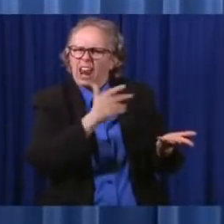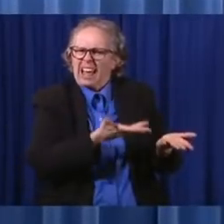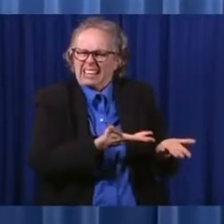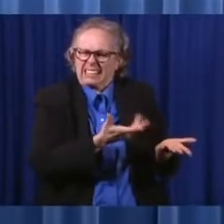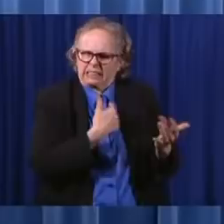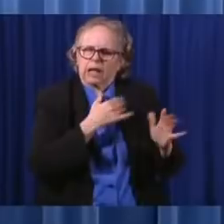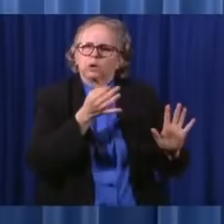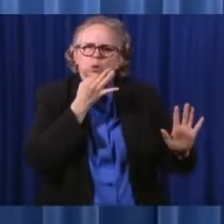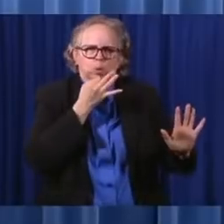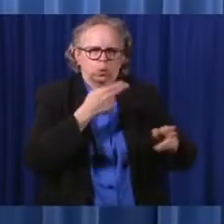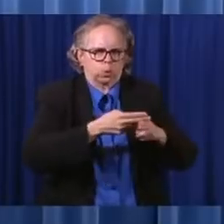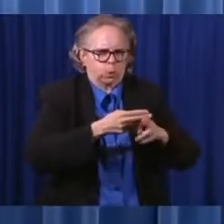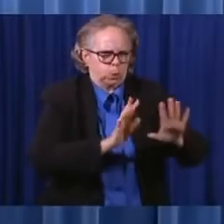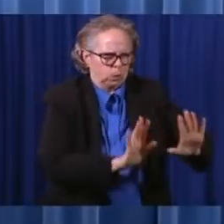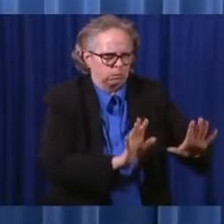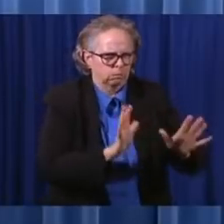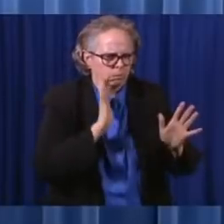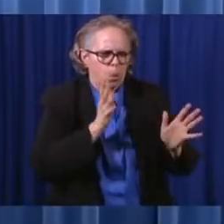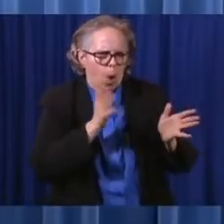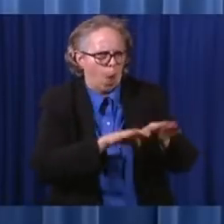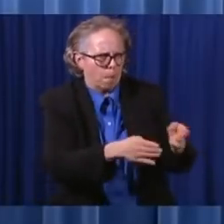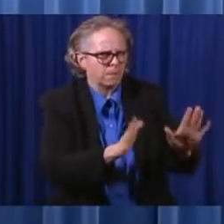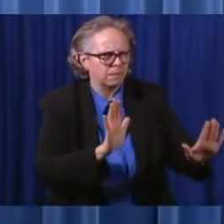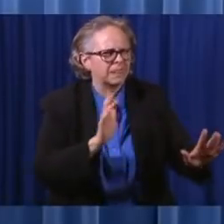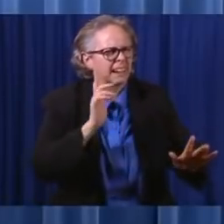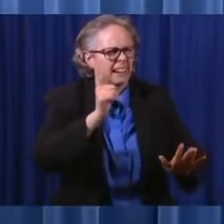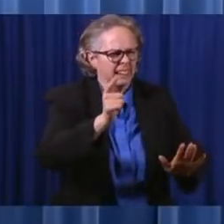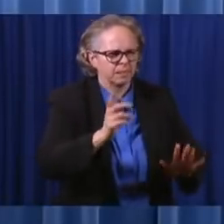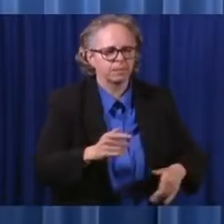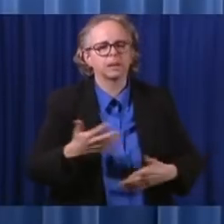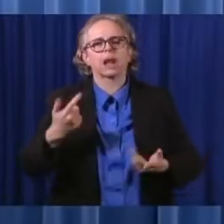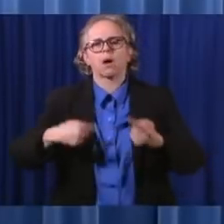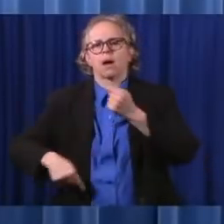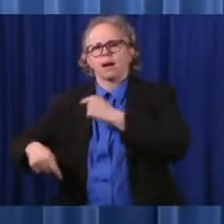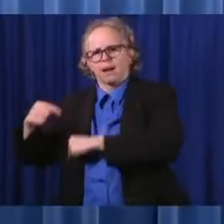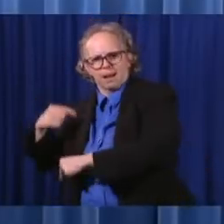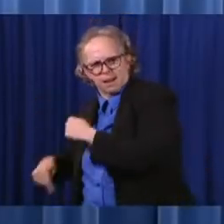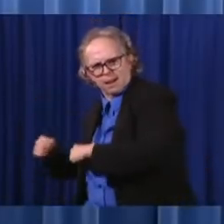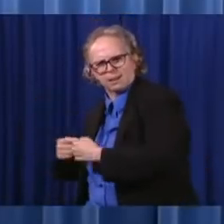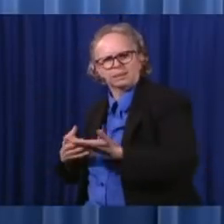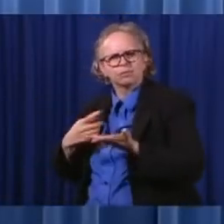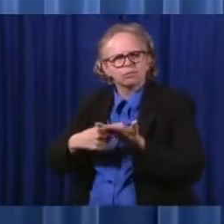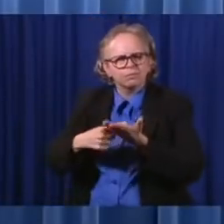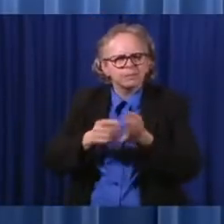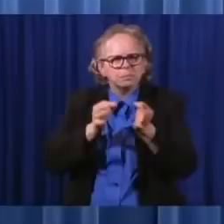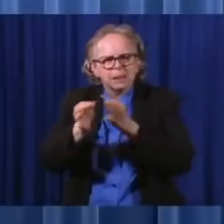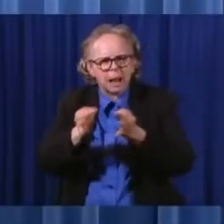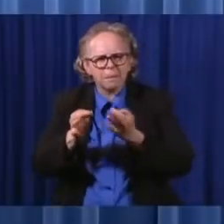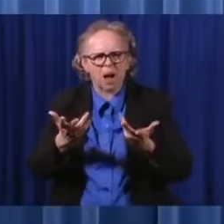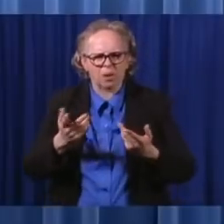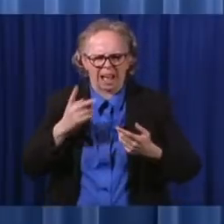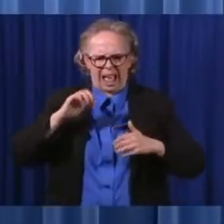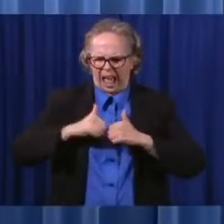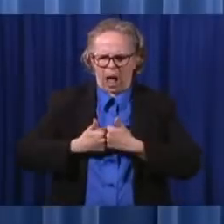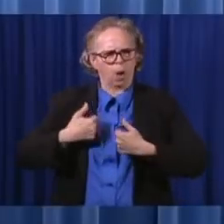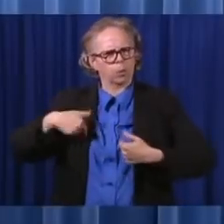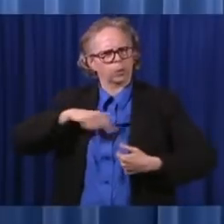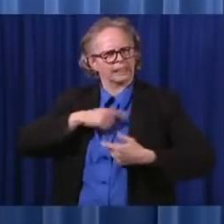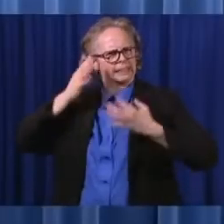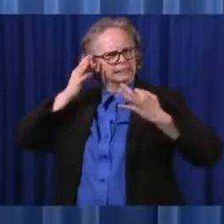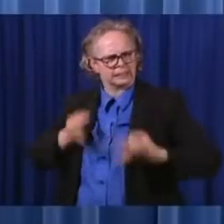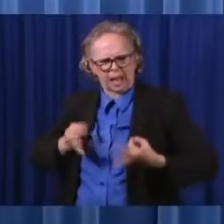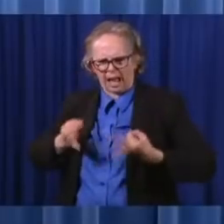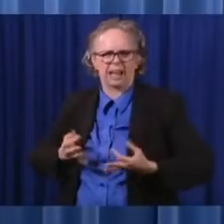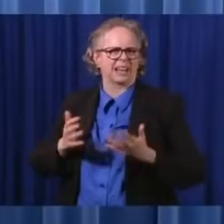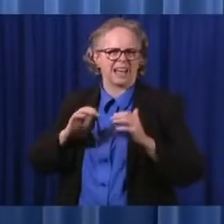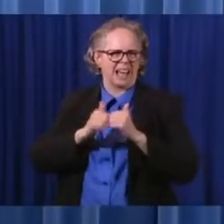But I do want to go back a little bit and talk about how we have done this and why we have done it the way we've